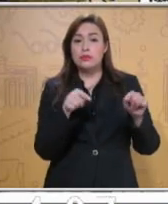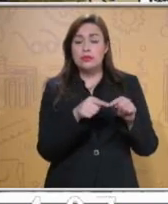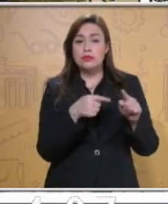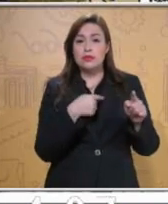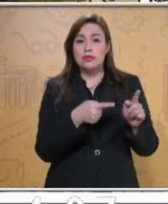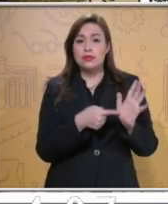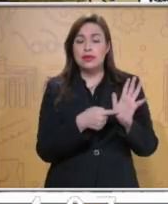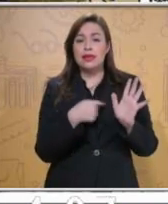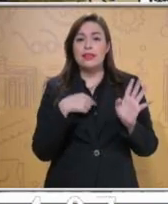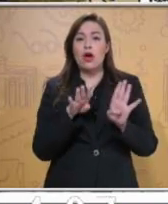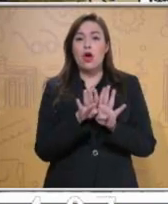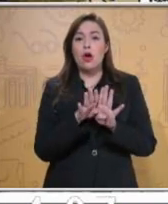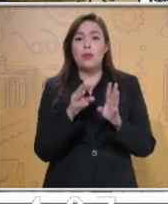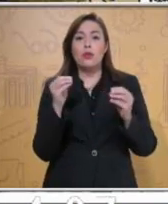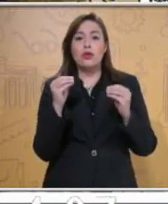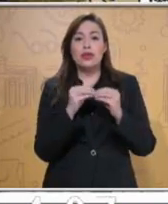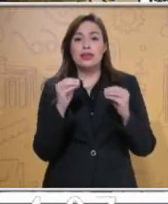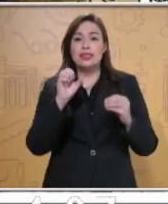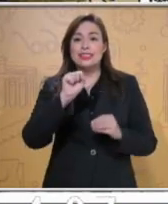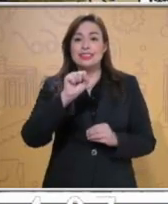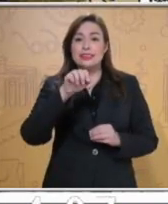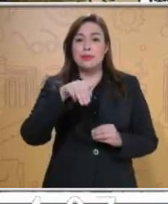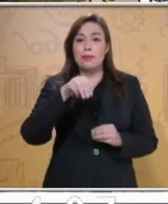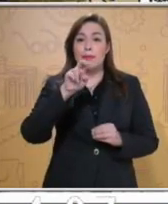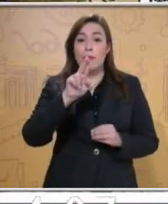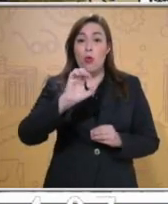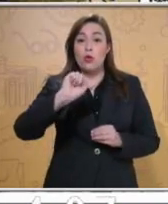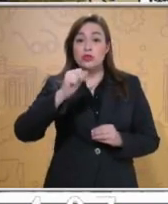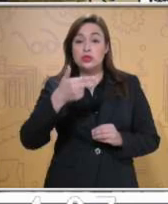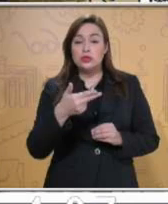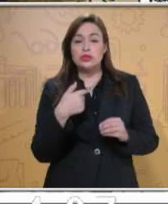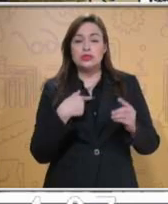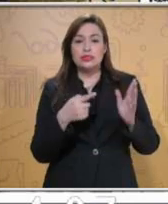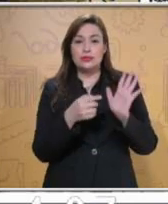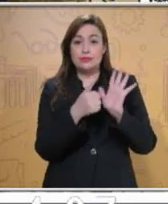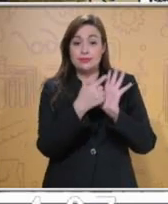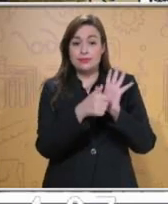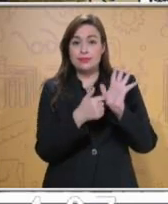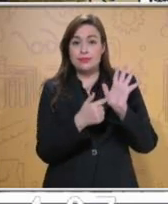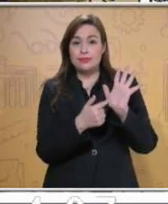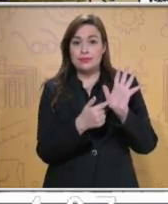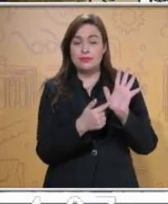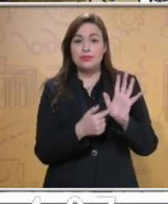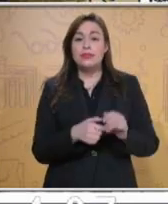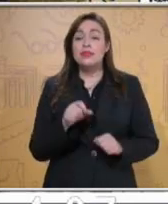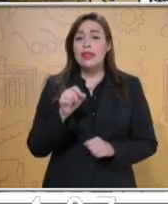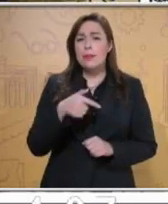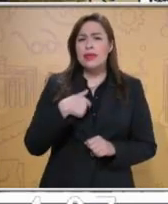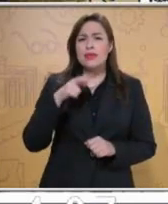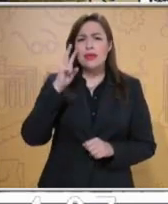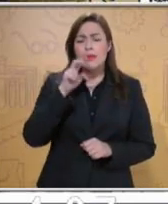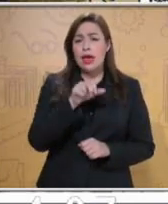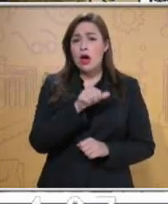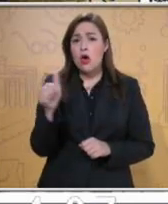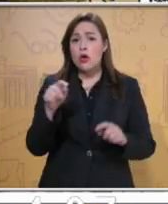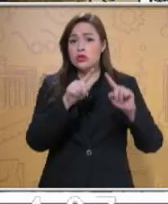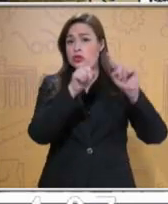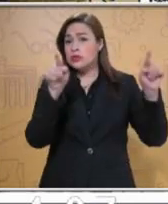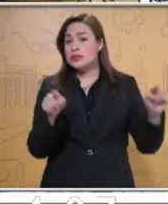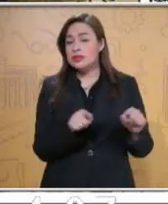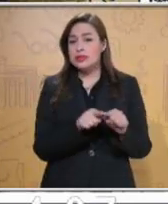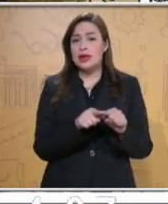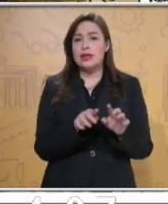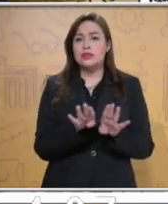tight kiss that sounds like smooch. We have another one that is representing an object crashing